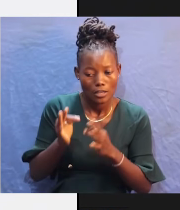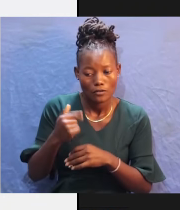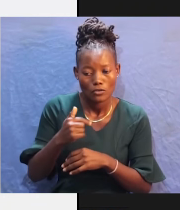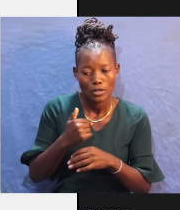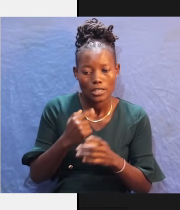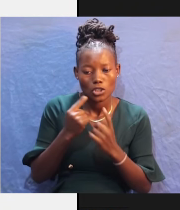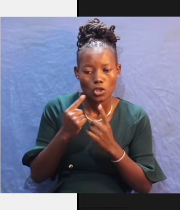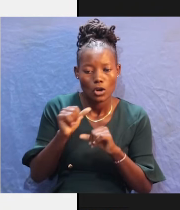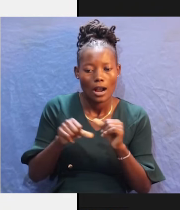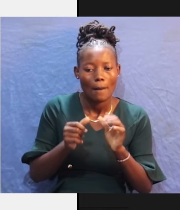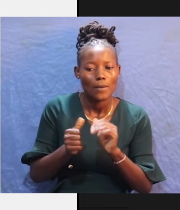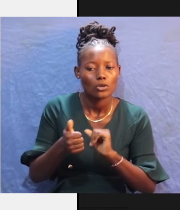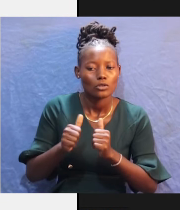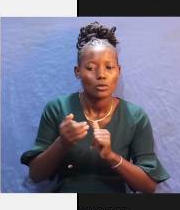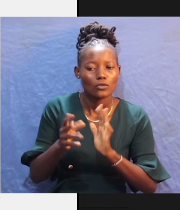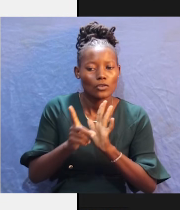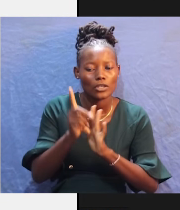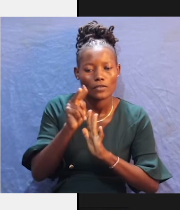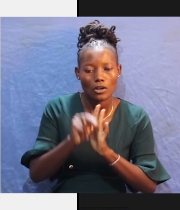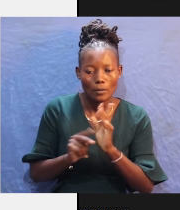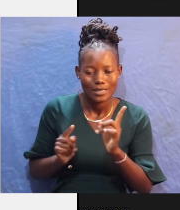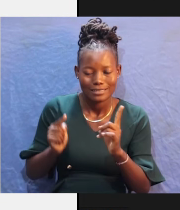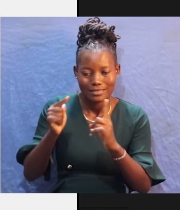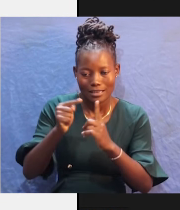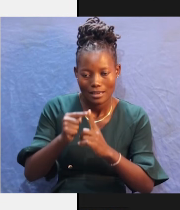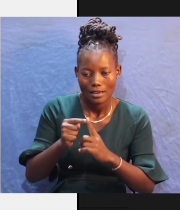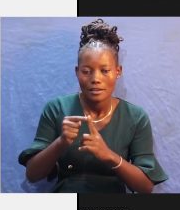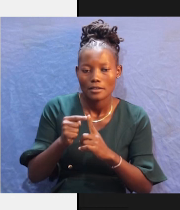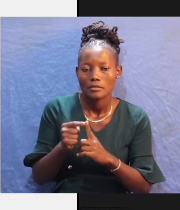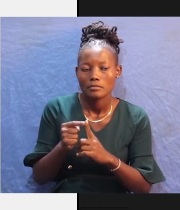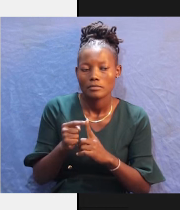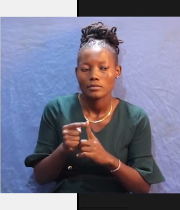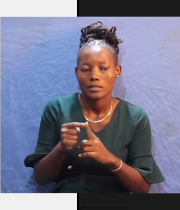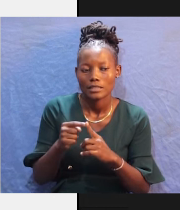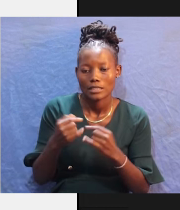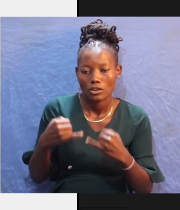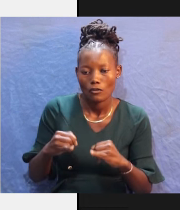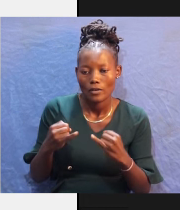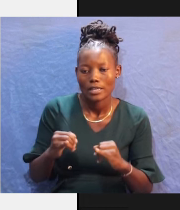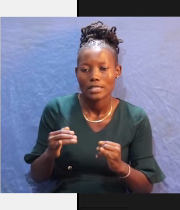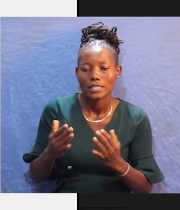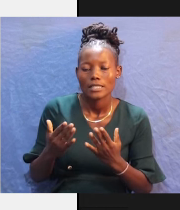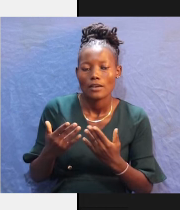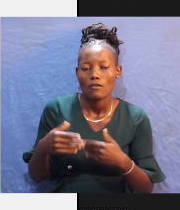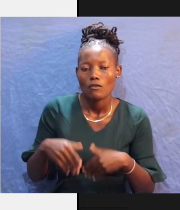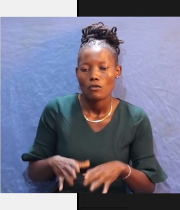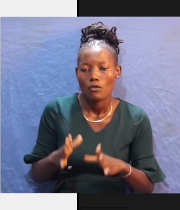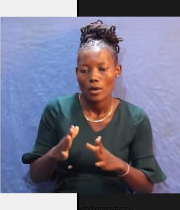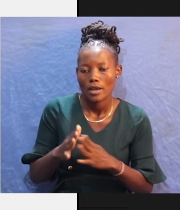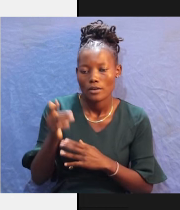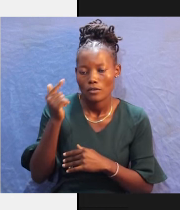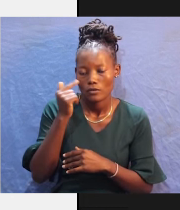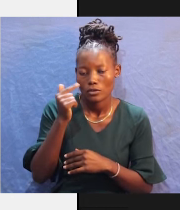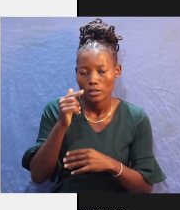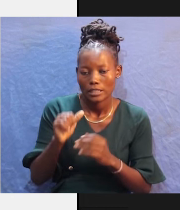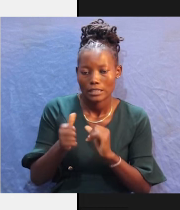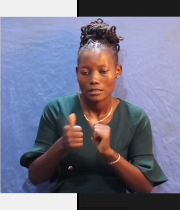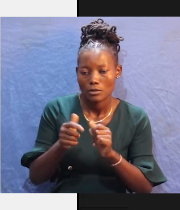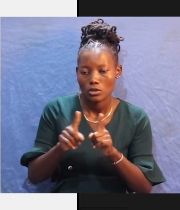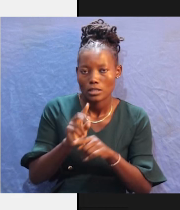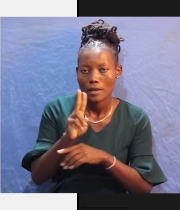them, or you have not. But the UN Sustainable Goals are 17 goals that are formed